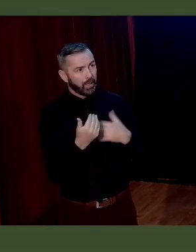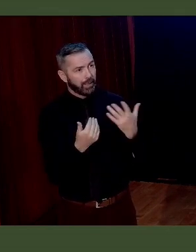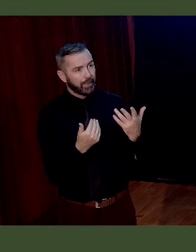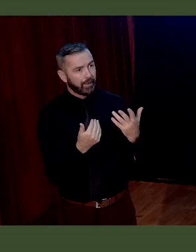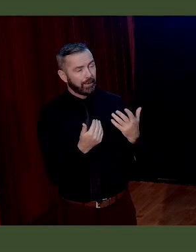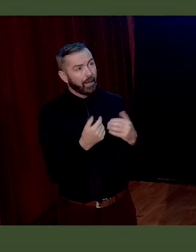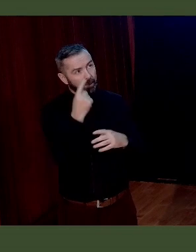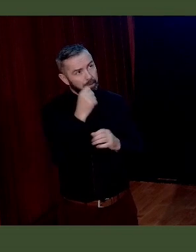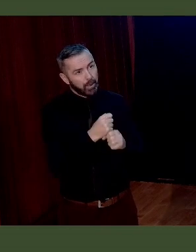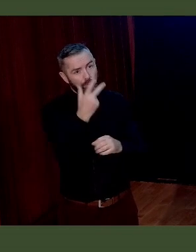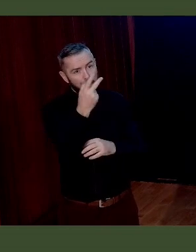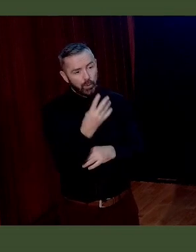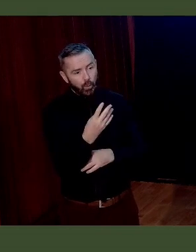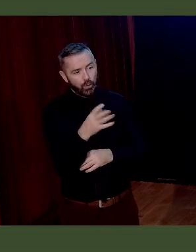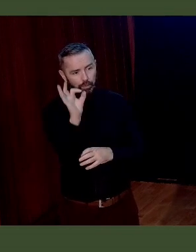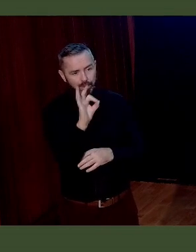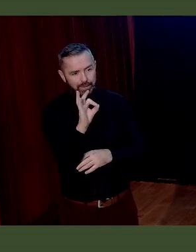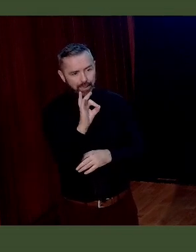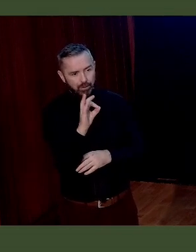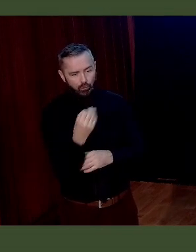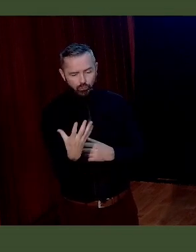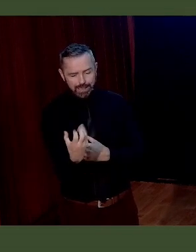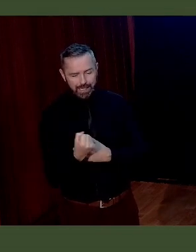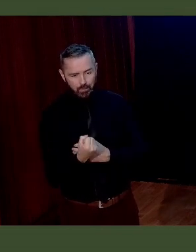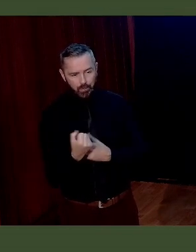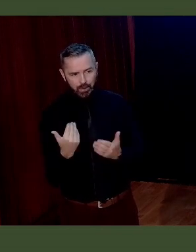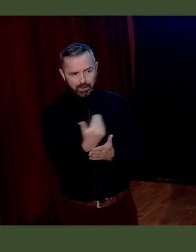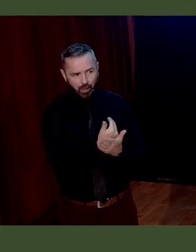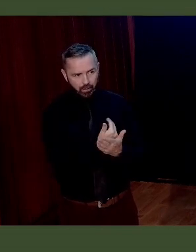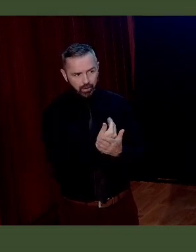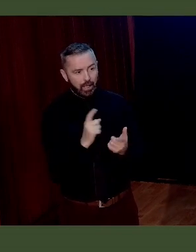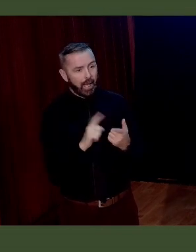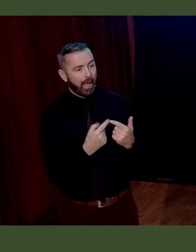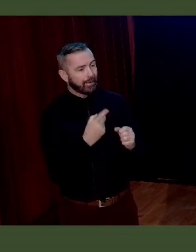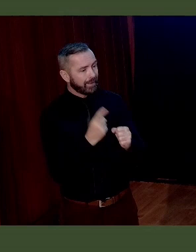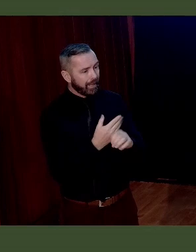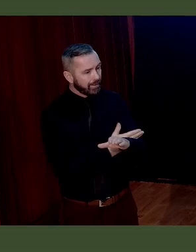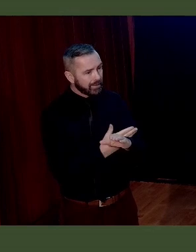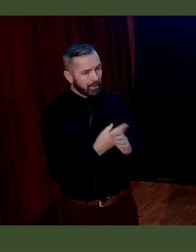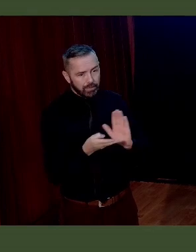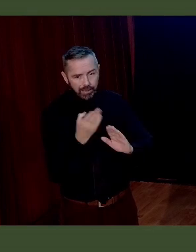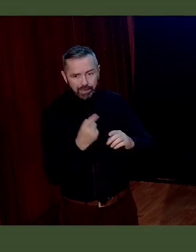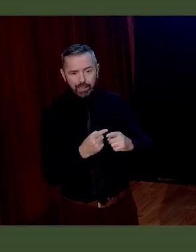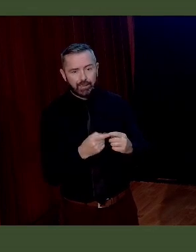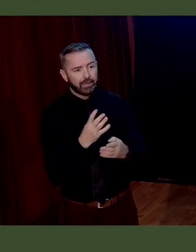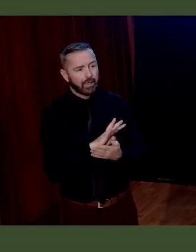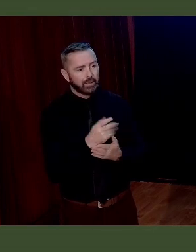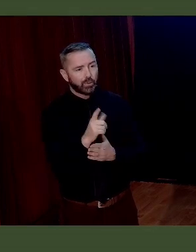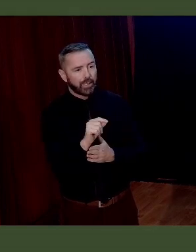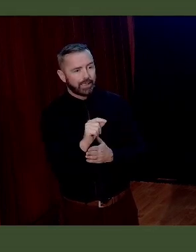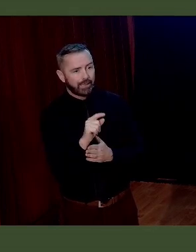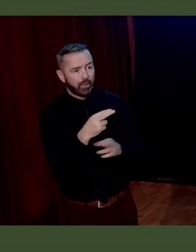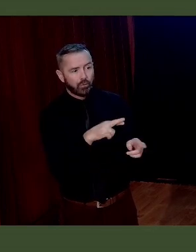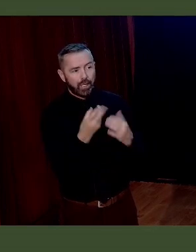a 3.25% redeemable stock. And they went back to the market several times during the 1920s and raised money,